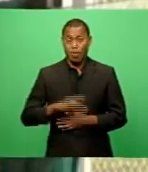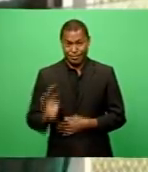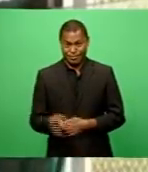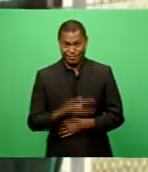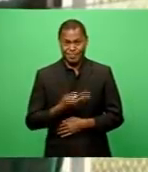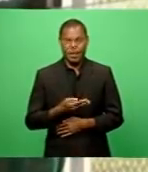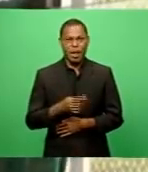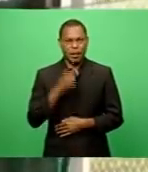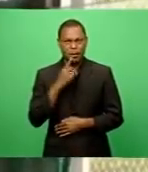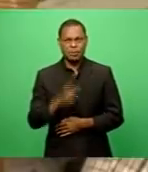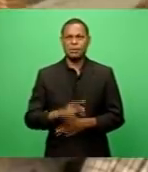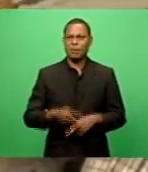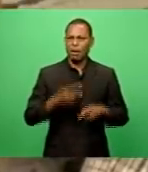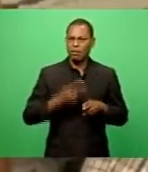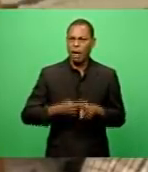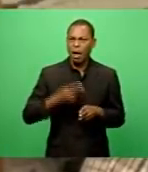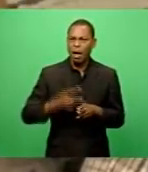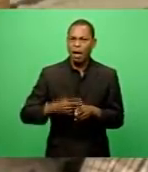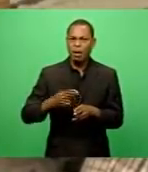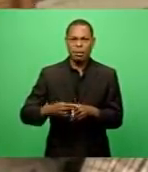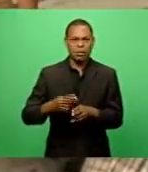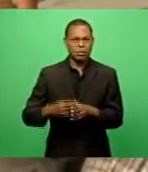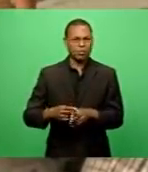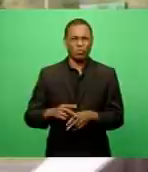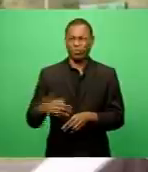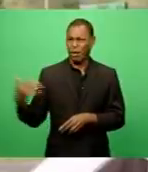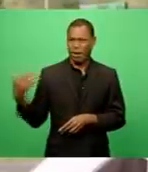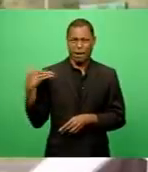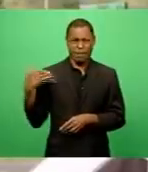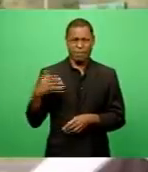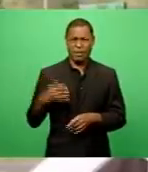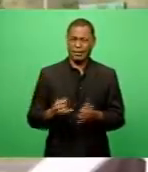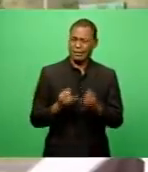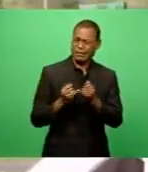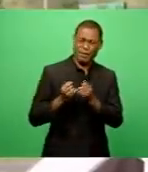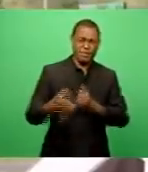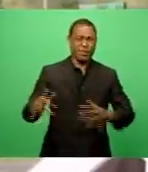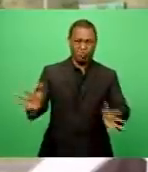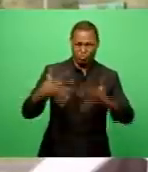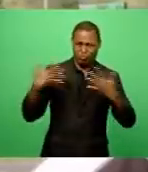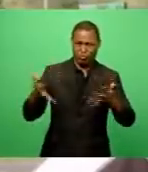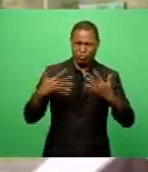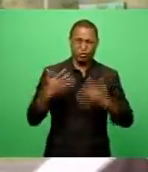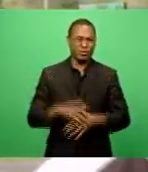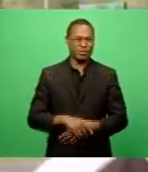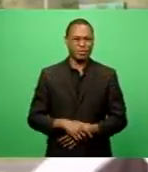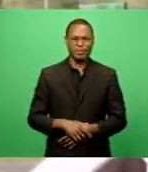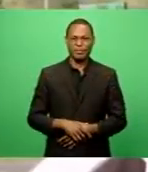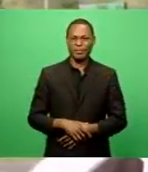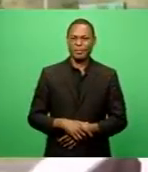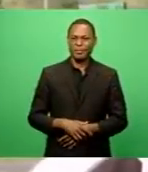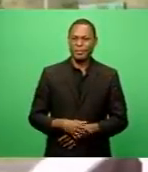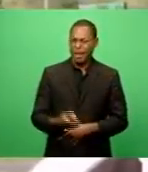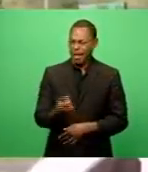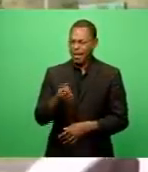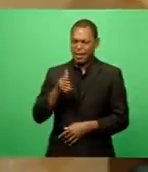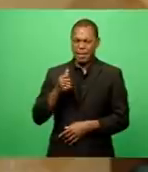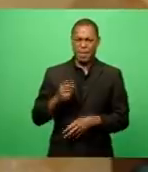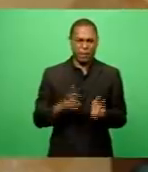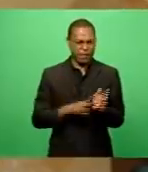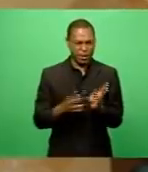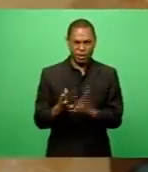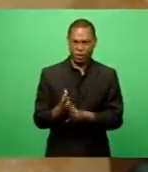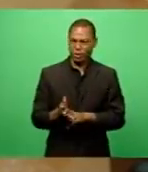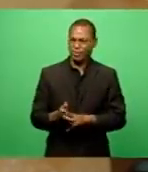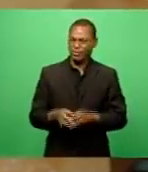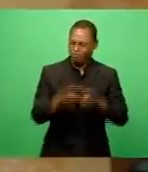their farms were severely affected by the strong winds. I just came back from the village. Our plantations were severely destroyed.